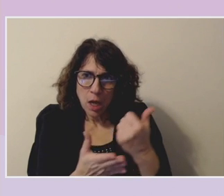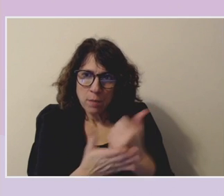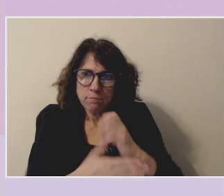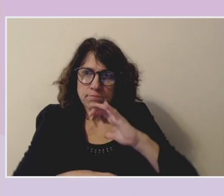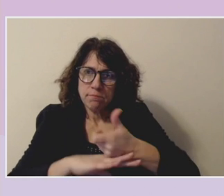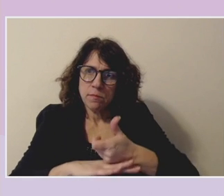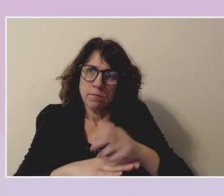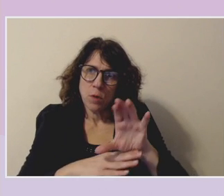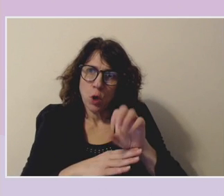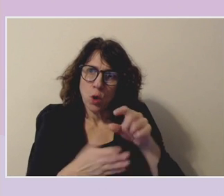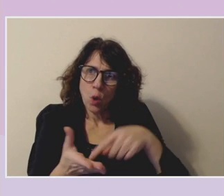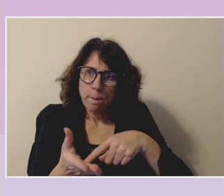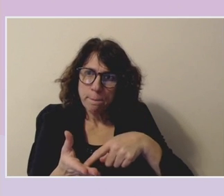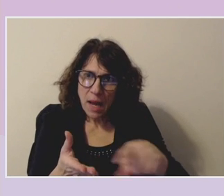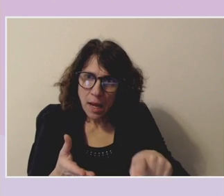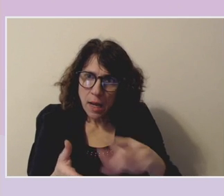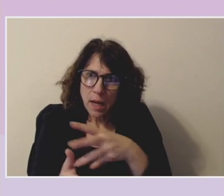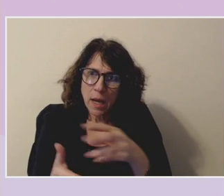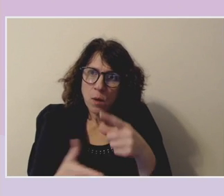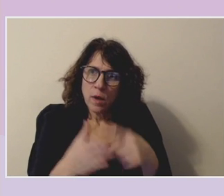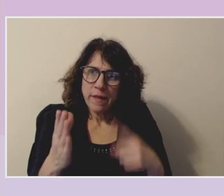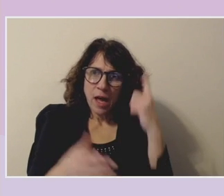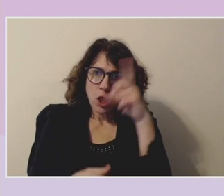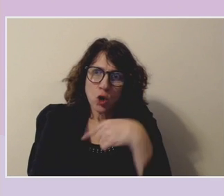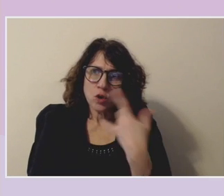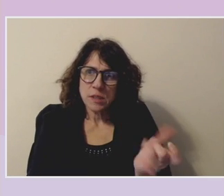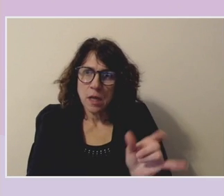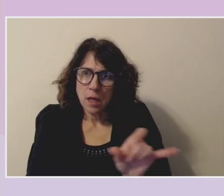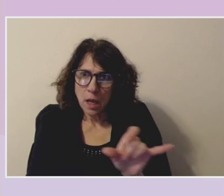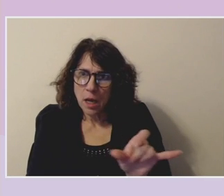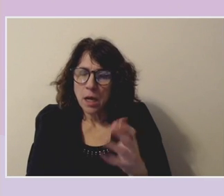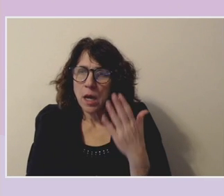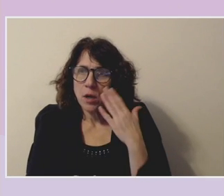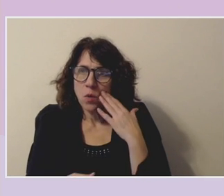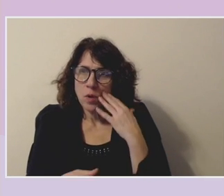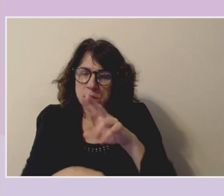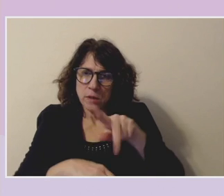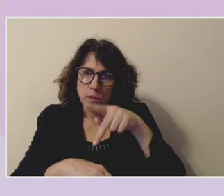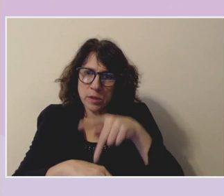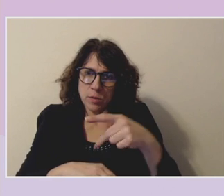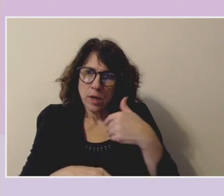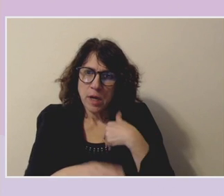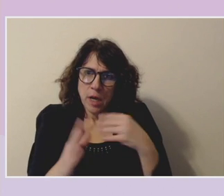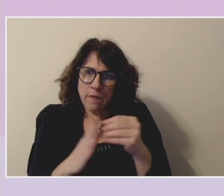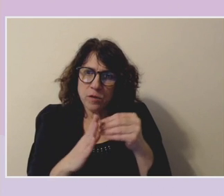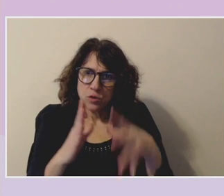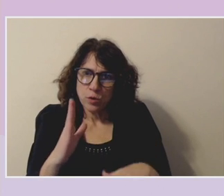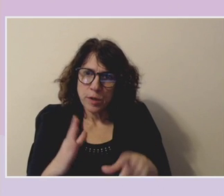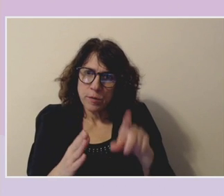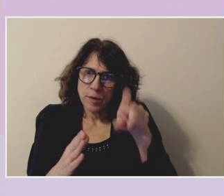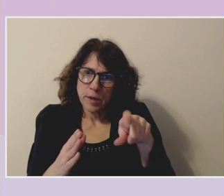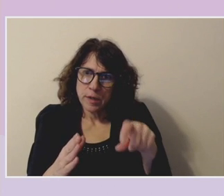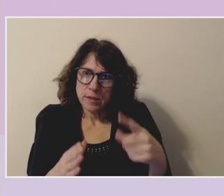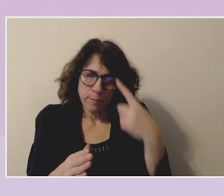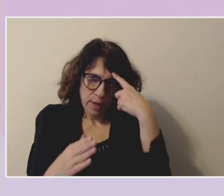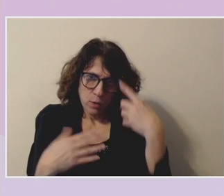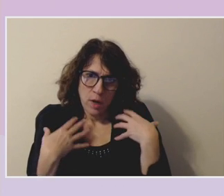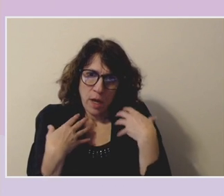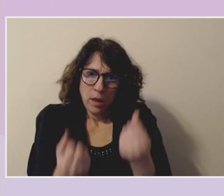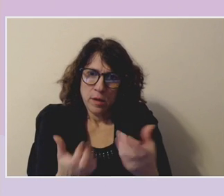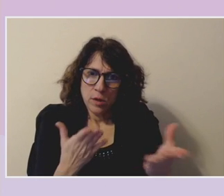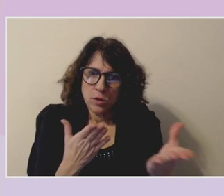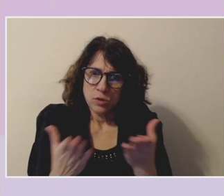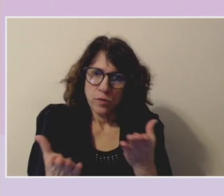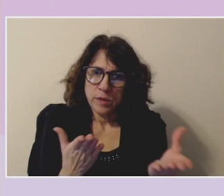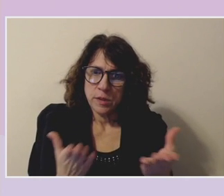you know what that might look like. I know as a principal, I would have a student that might need some mental health services. And if their appointment